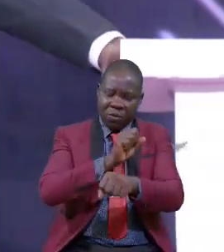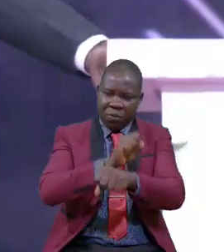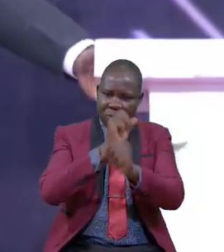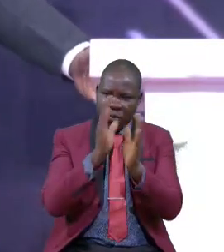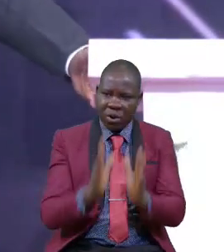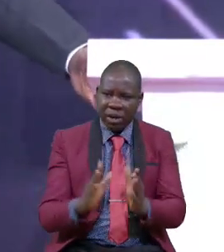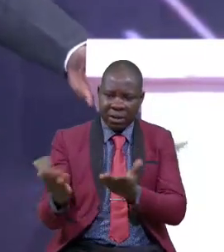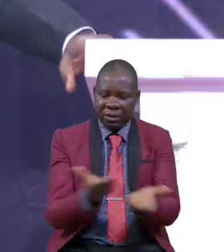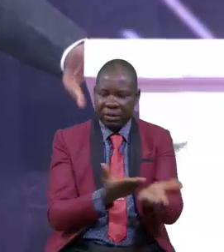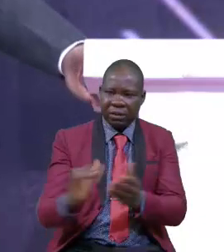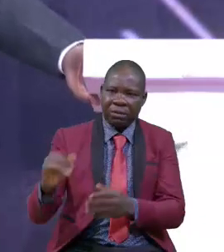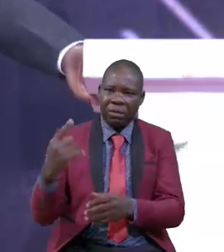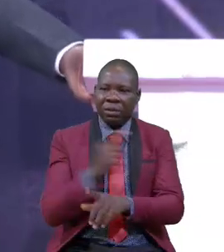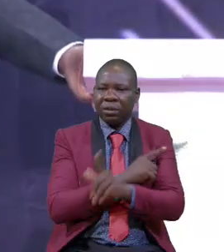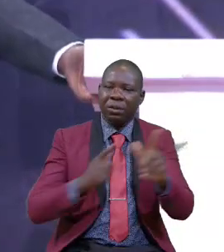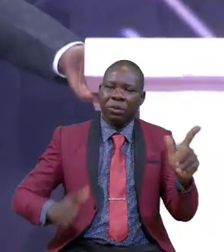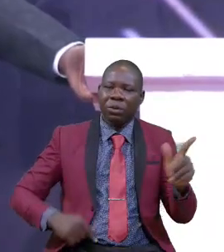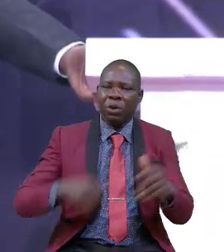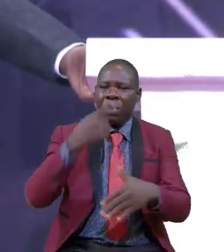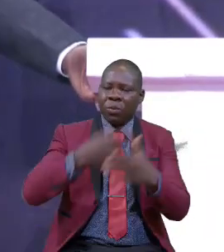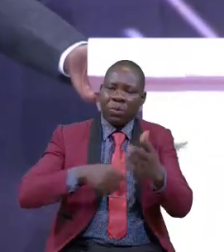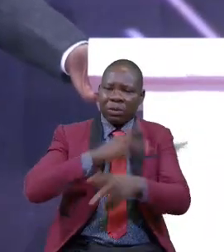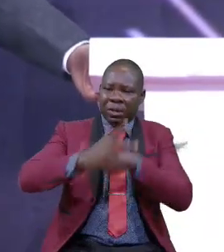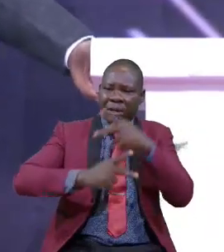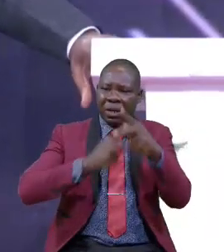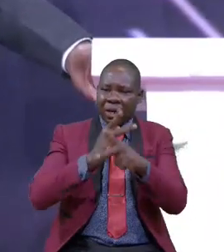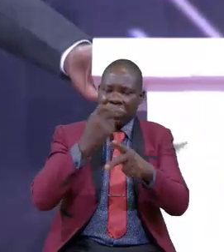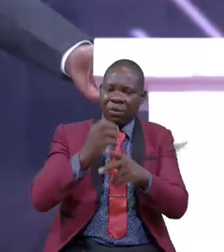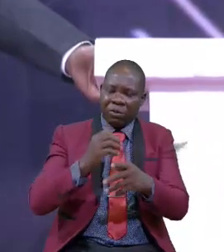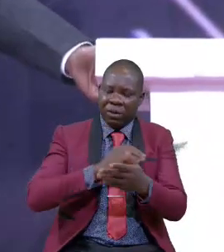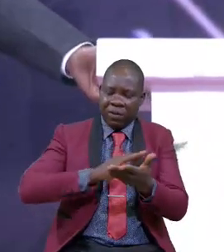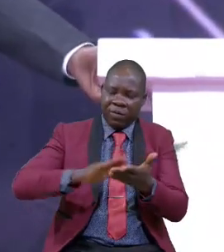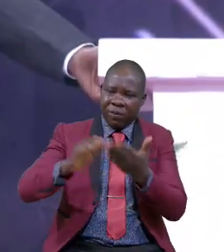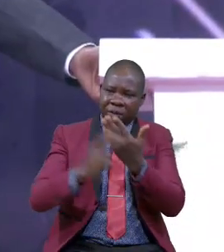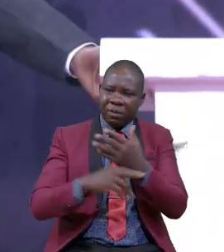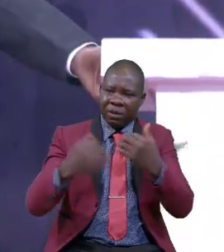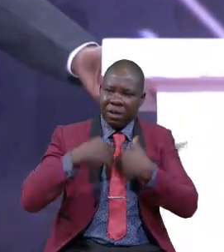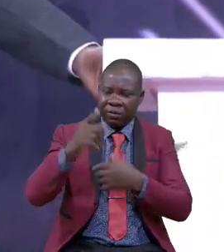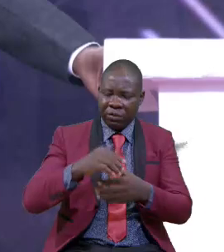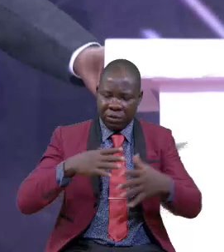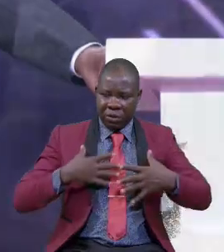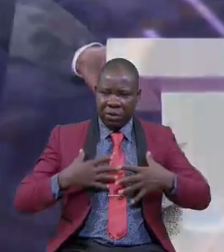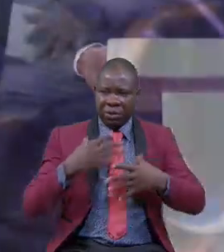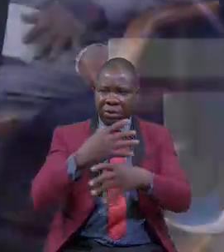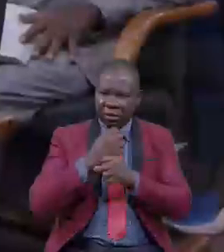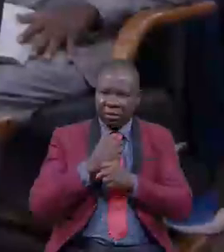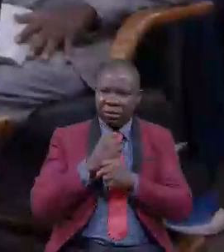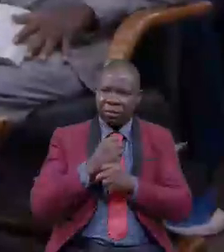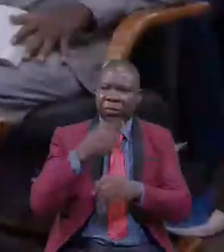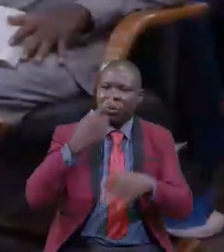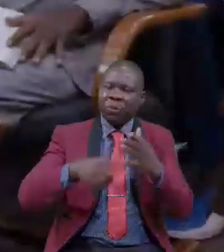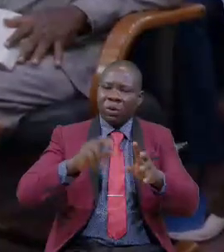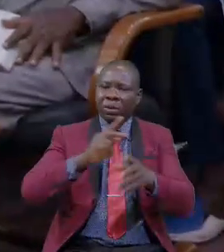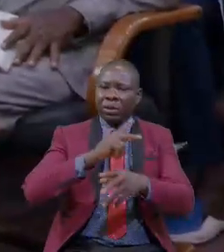of forgiveness have you received? What kind of forgiveness do you dish out to